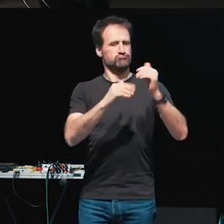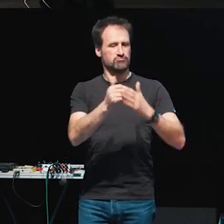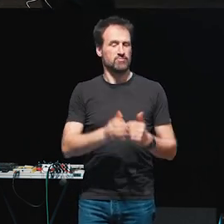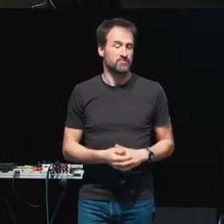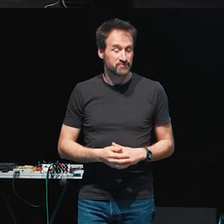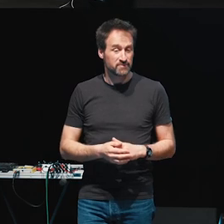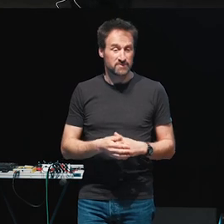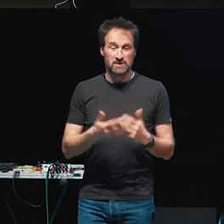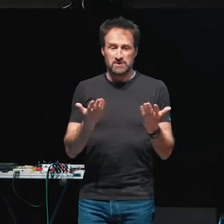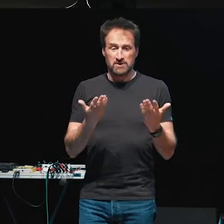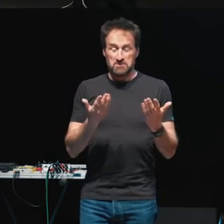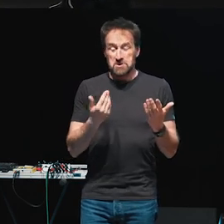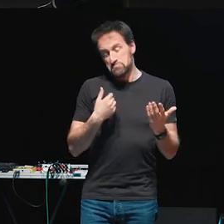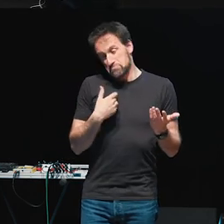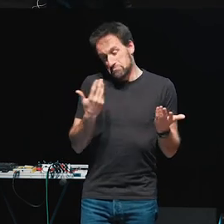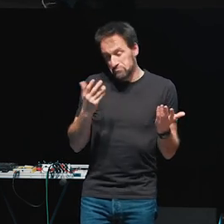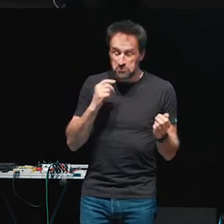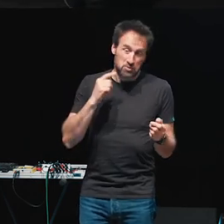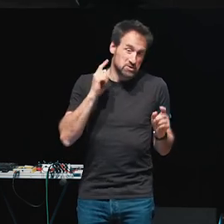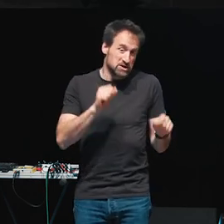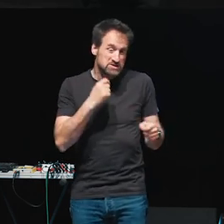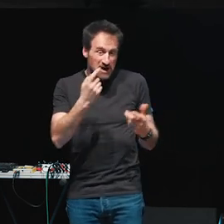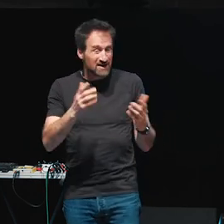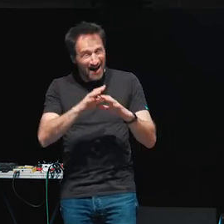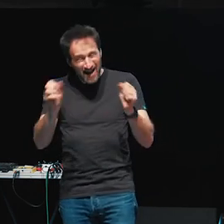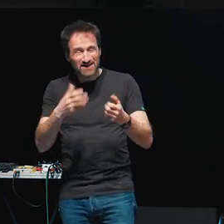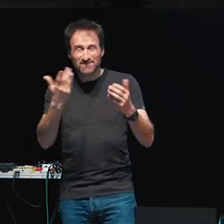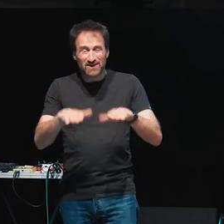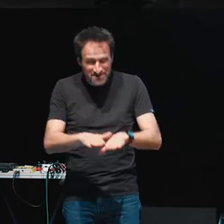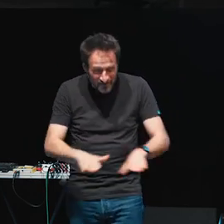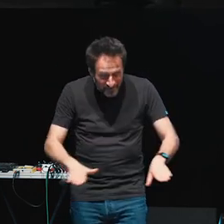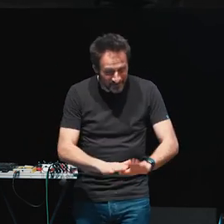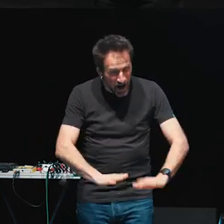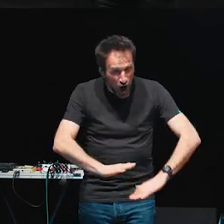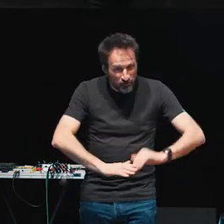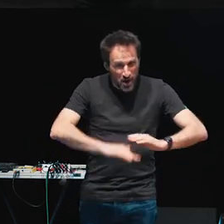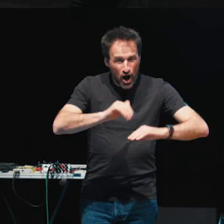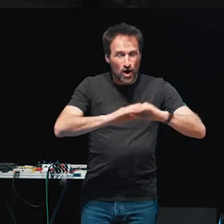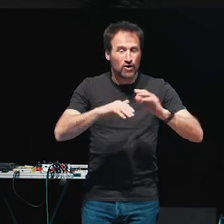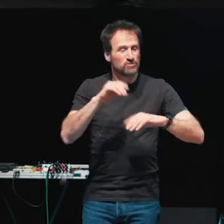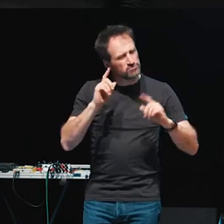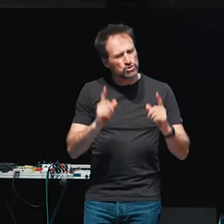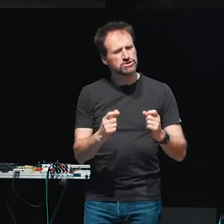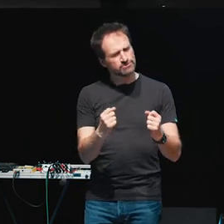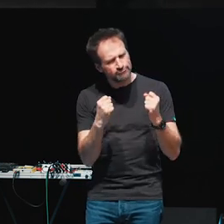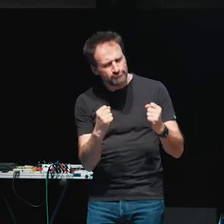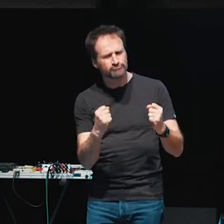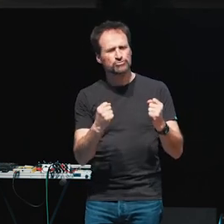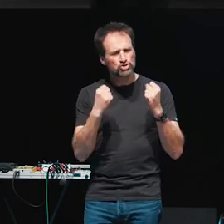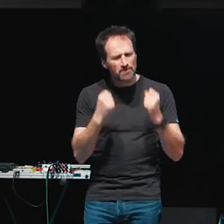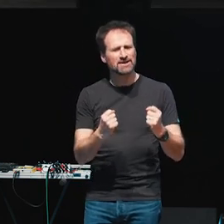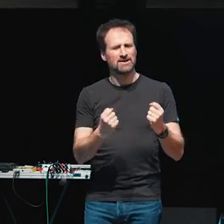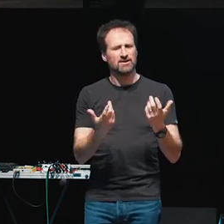And while one would say, like, anything that's built from ground up should be sturdy and scalable, that wasn't the case. And